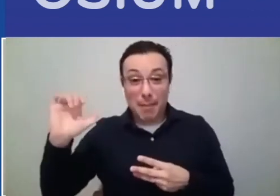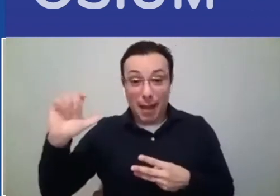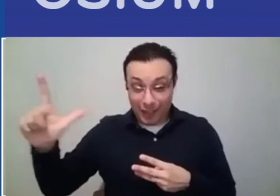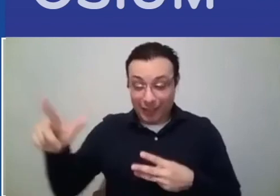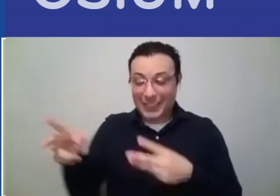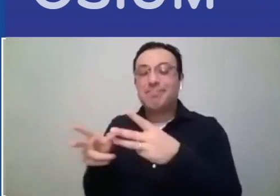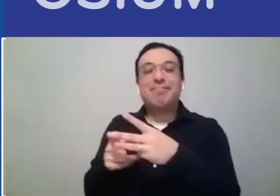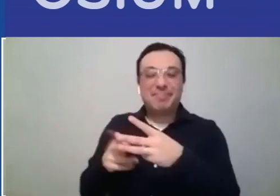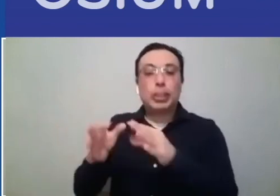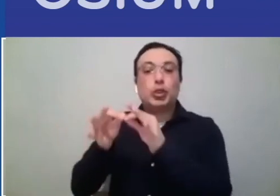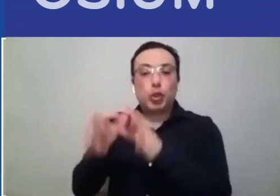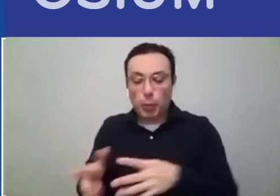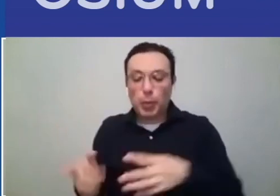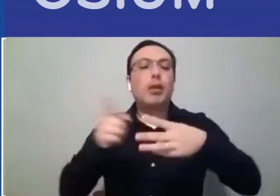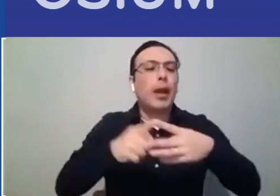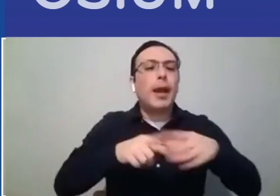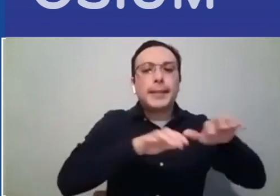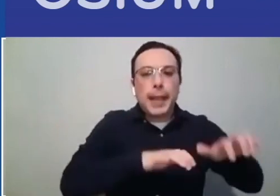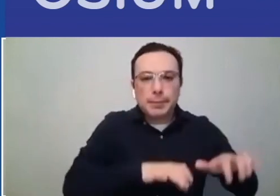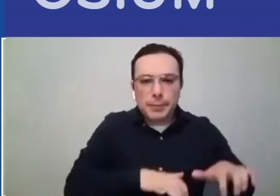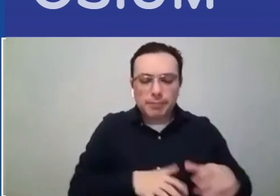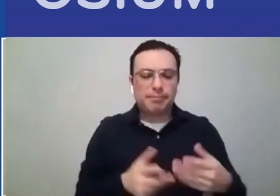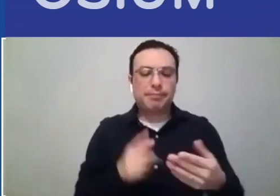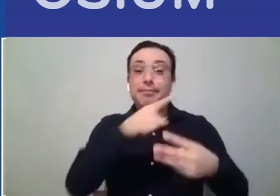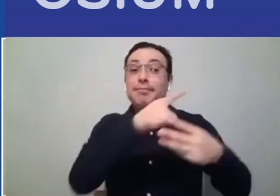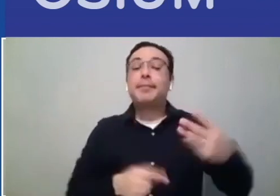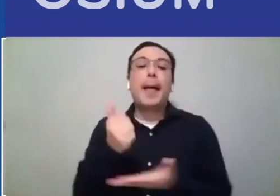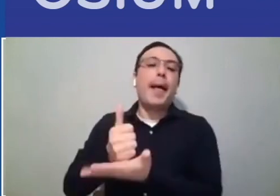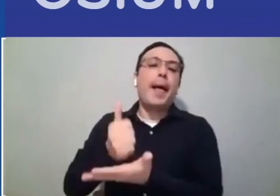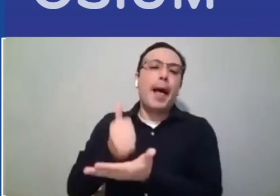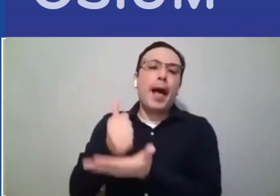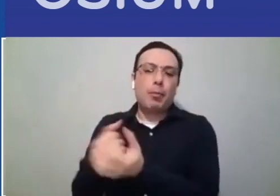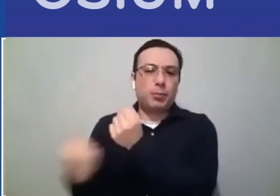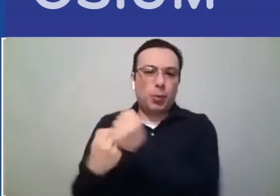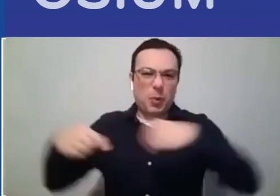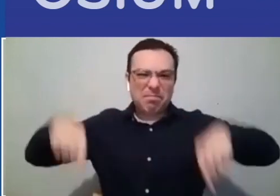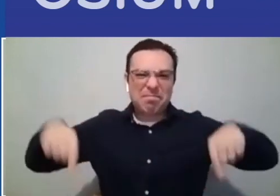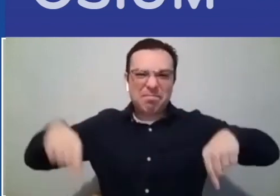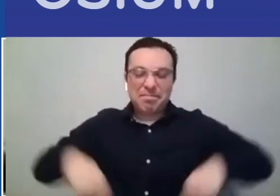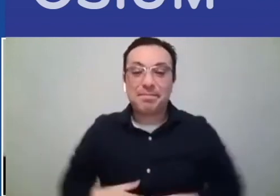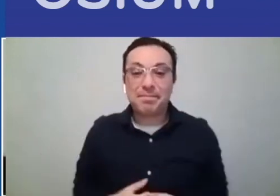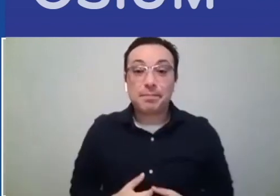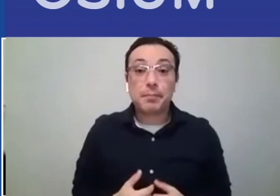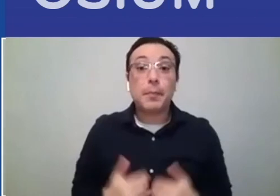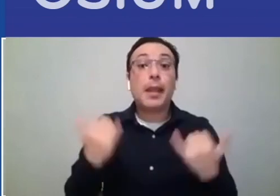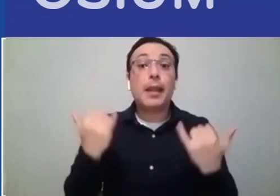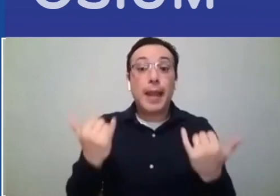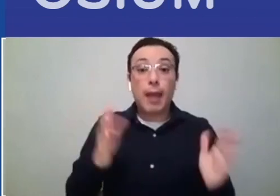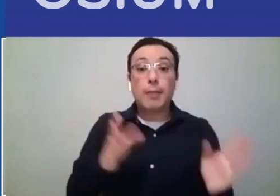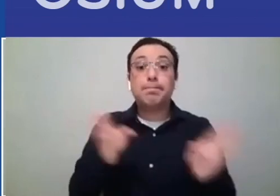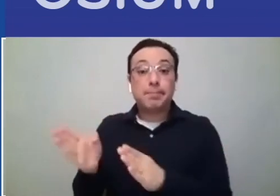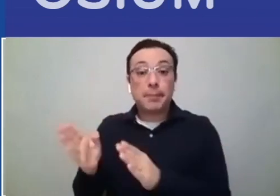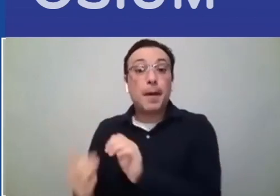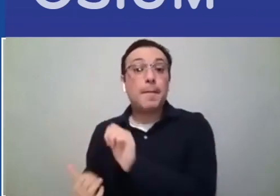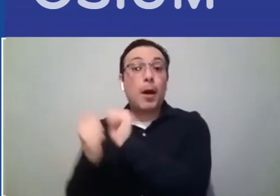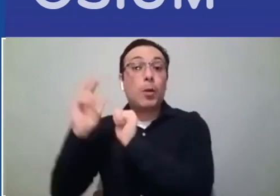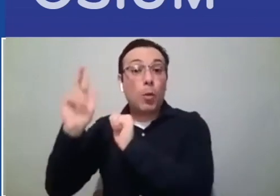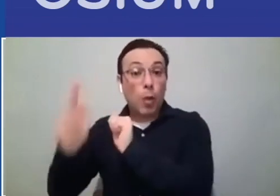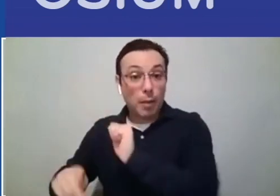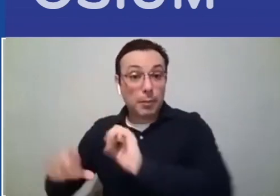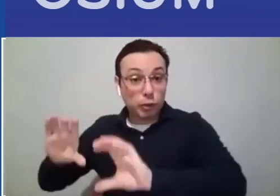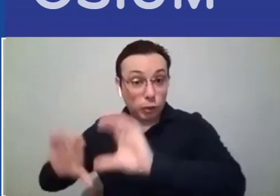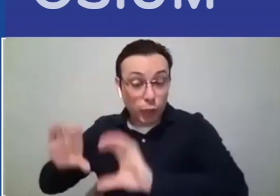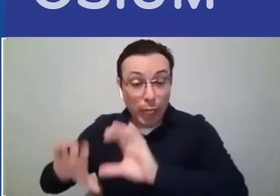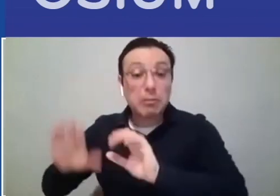attendees, thank you for being avid contributors and offering your insight in all the ways. A final thank you to Amy Hollingsworth-Papson from Viscardi Center